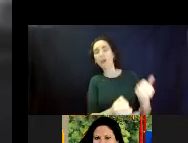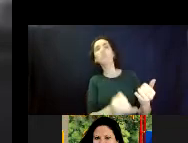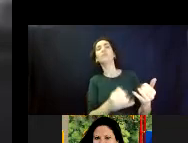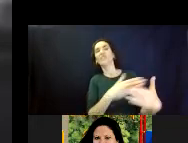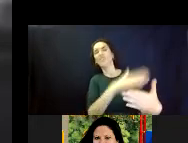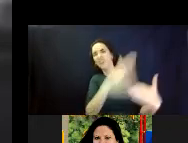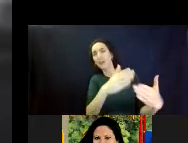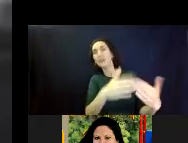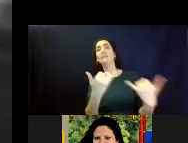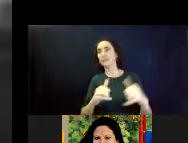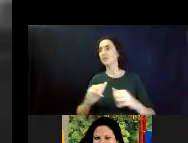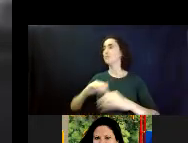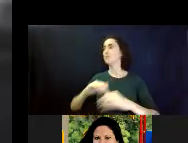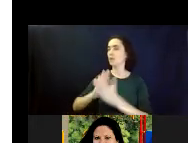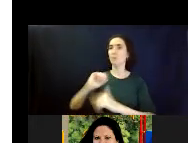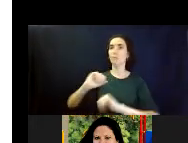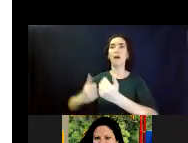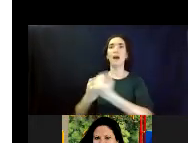momentum.